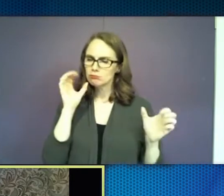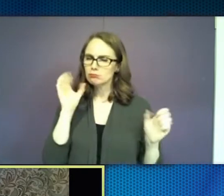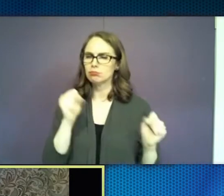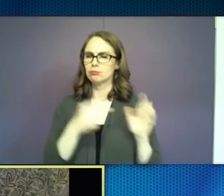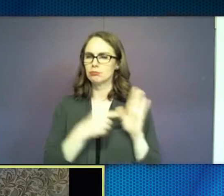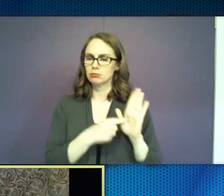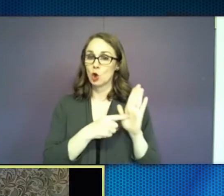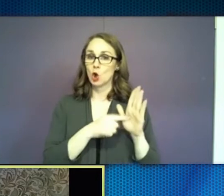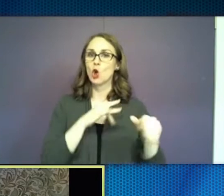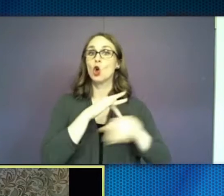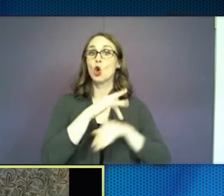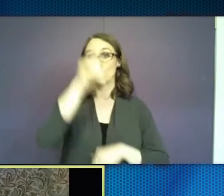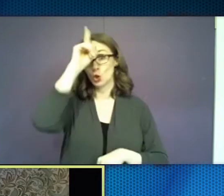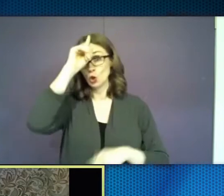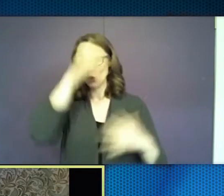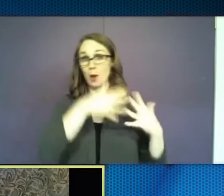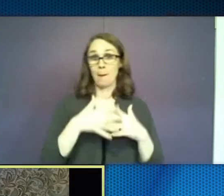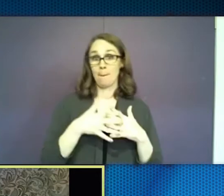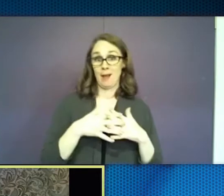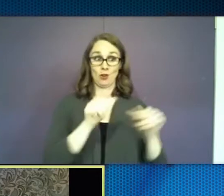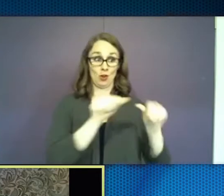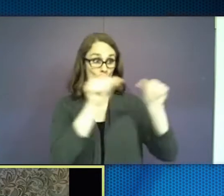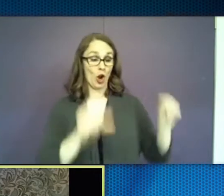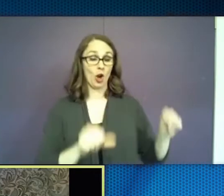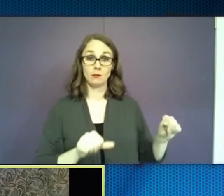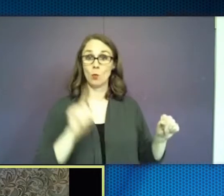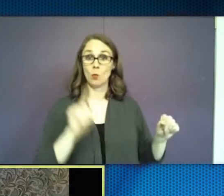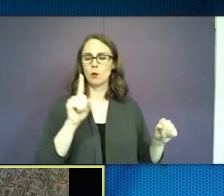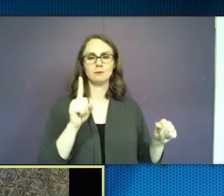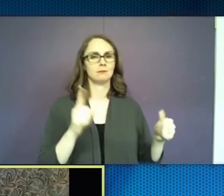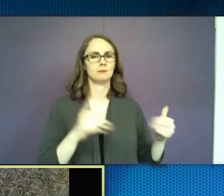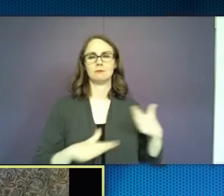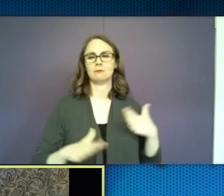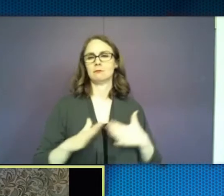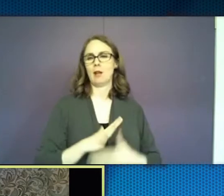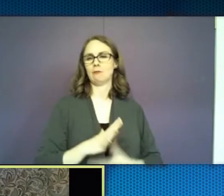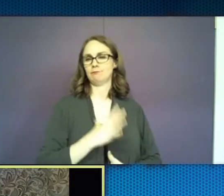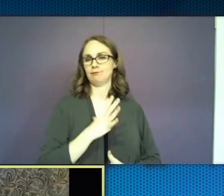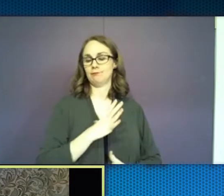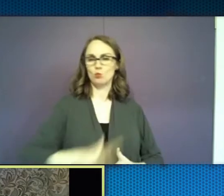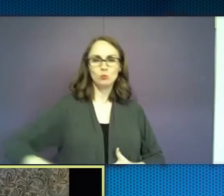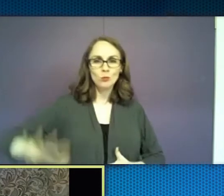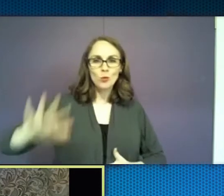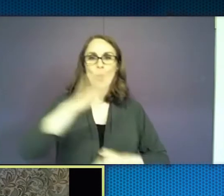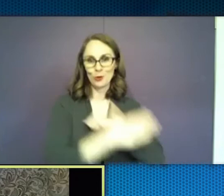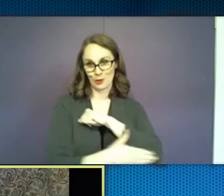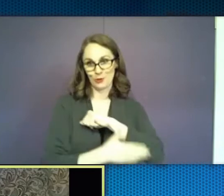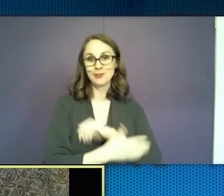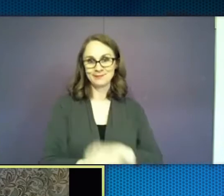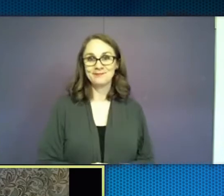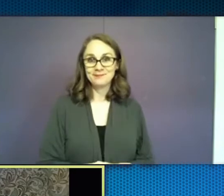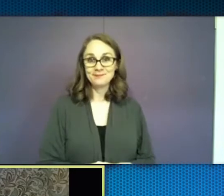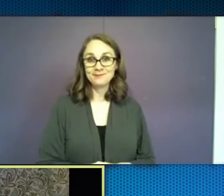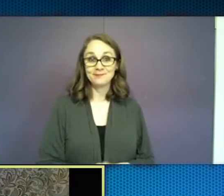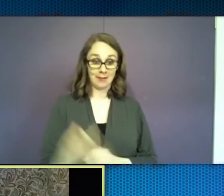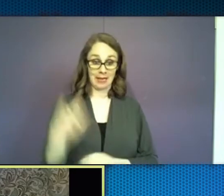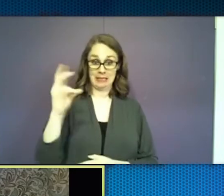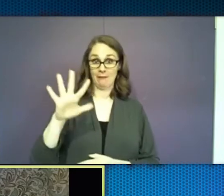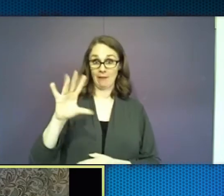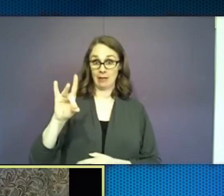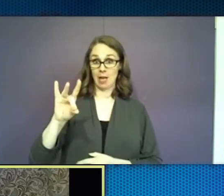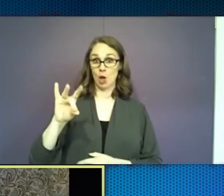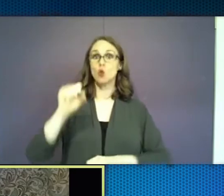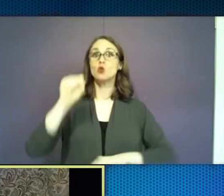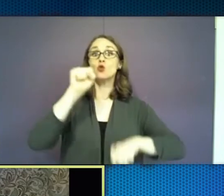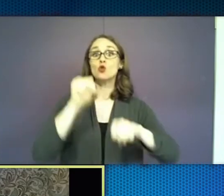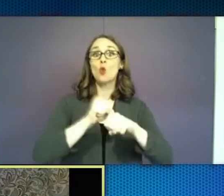of early German-American domestic architecture, and it's one of the finest in the country. So there's the 1758 stone house,